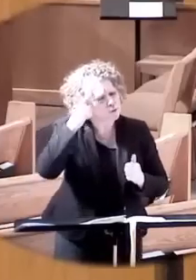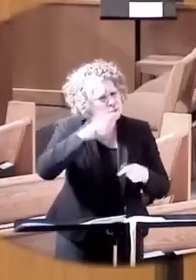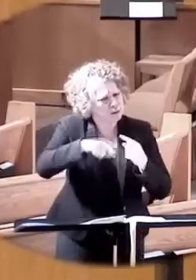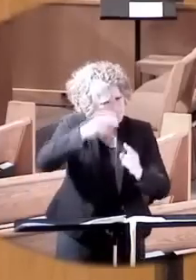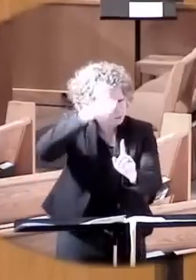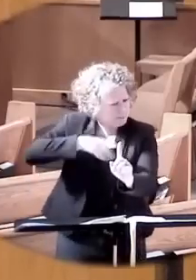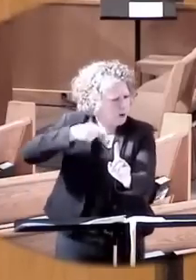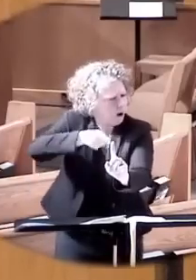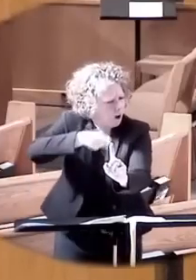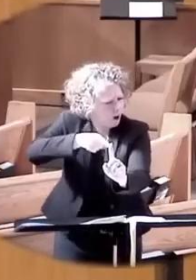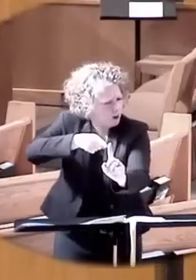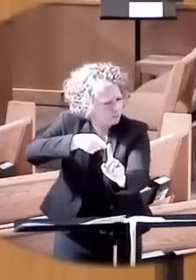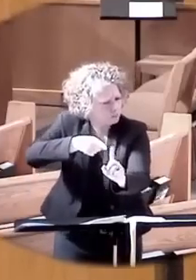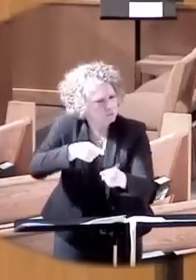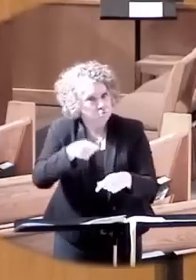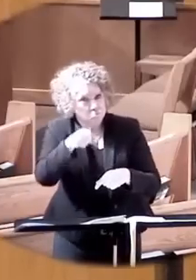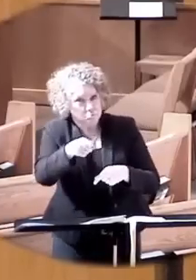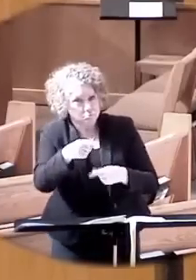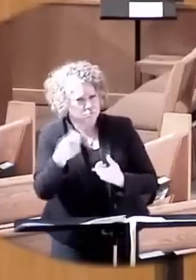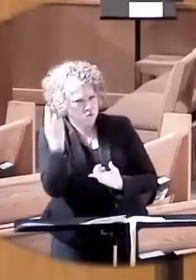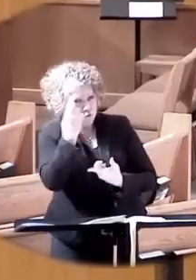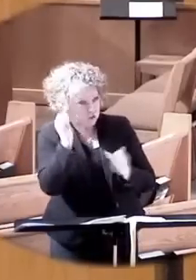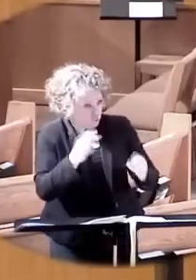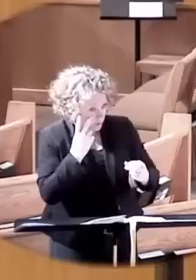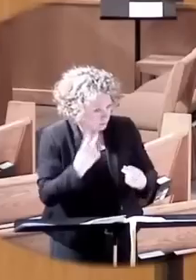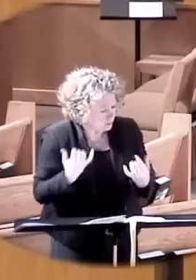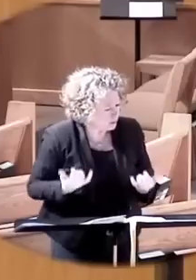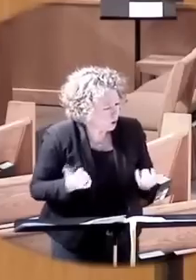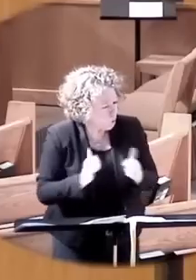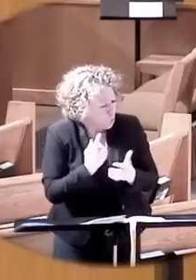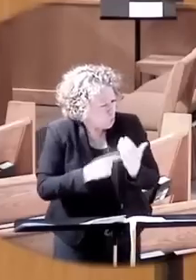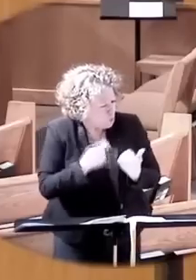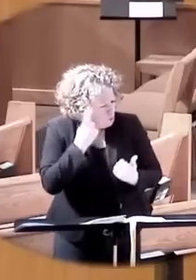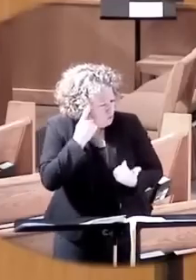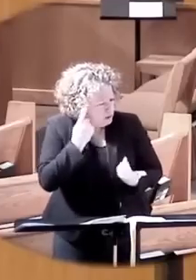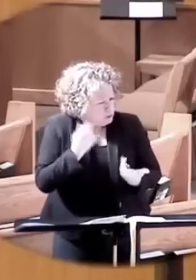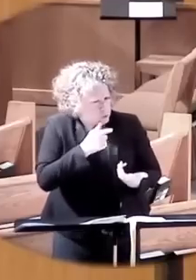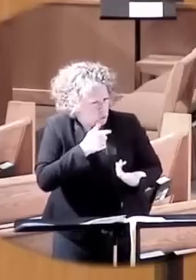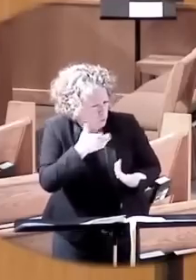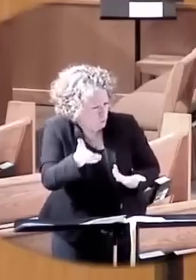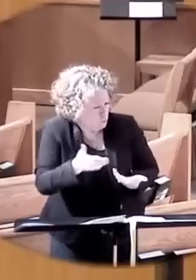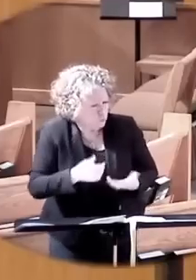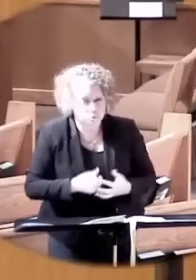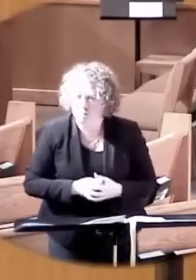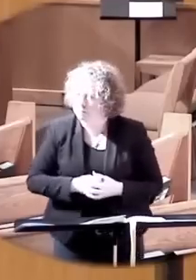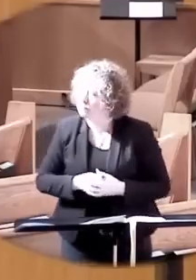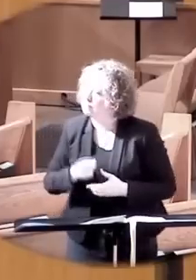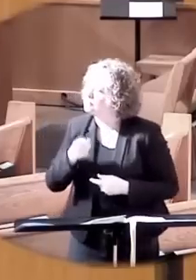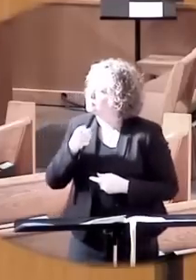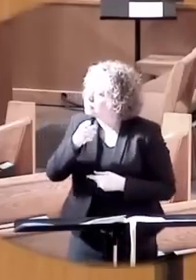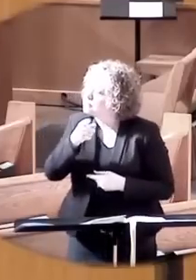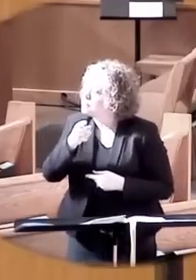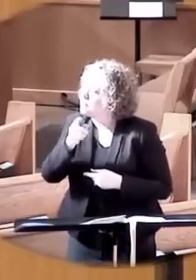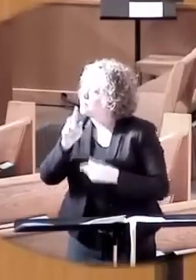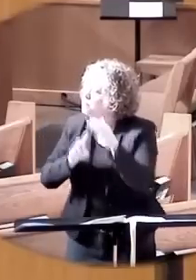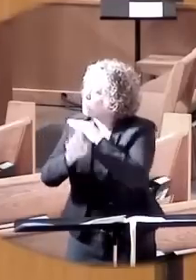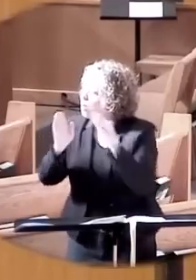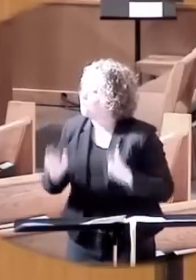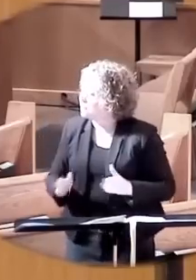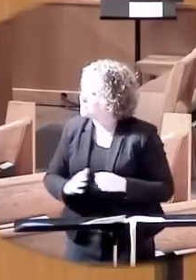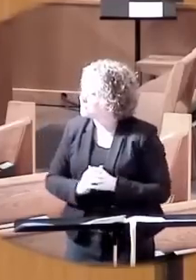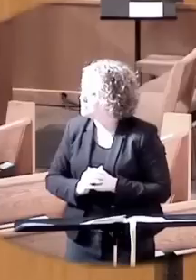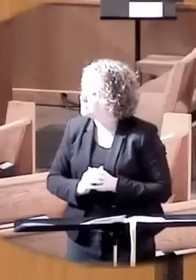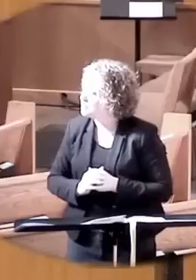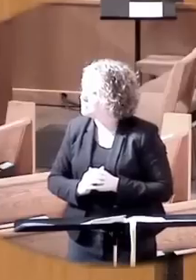him, since he opened your eyes?" He said, "He is a prophet."